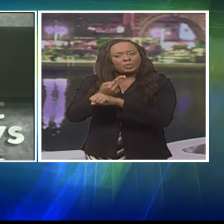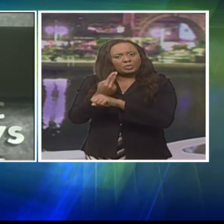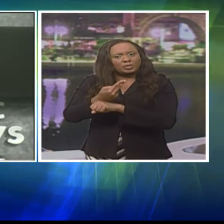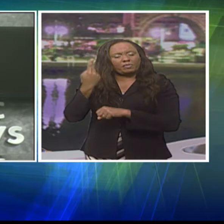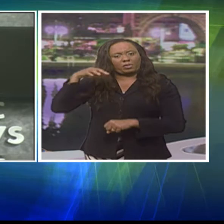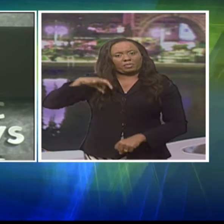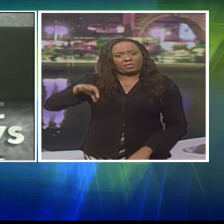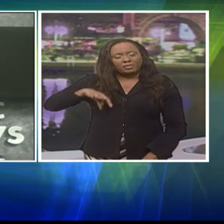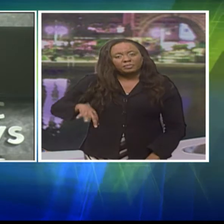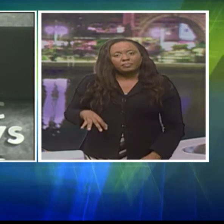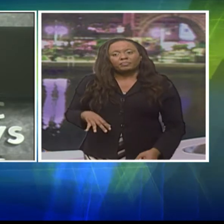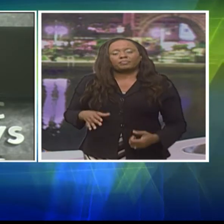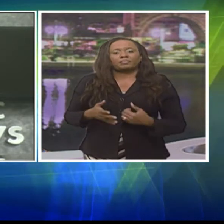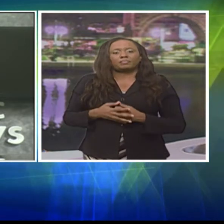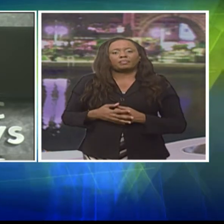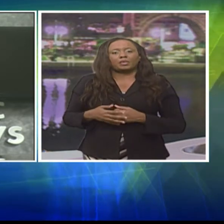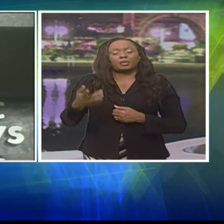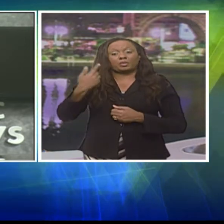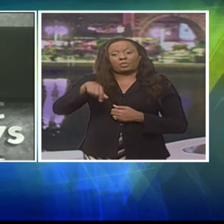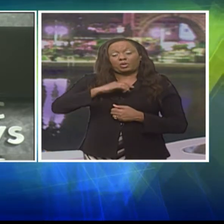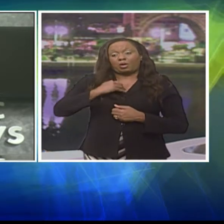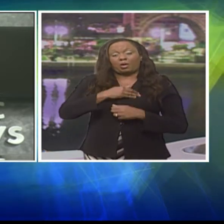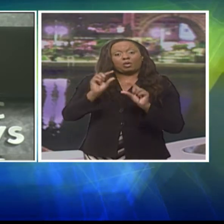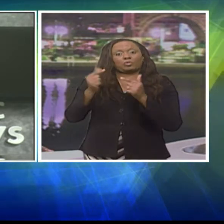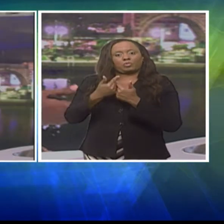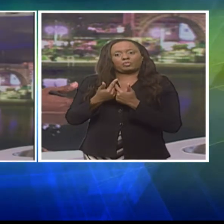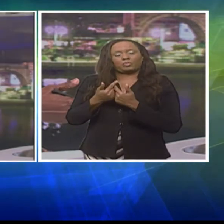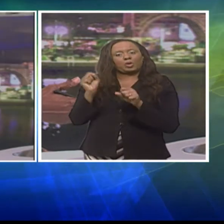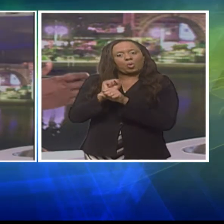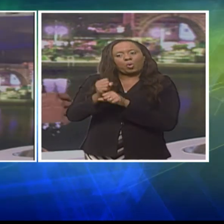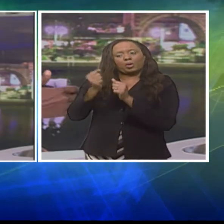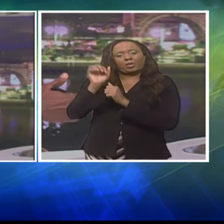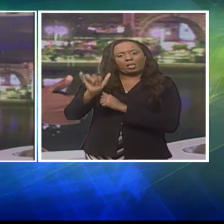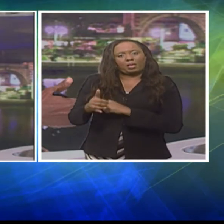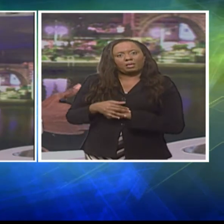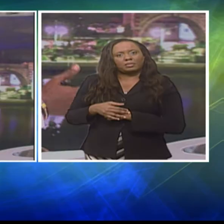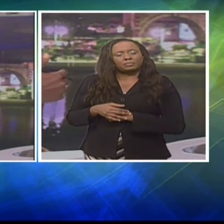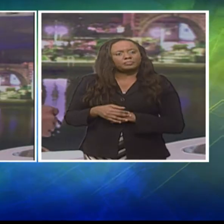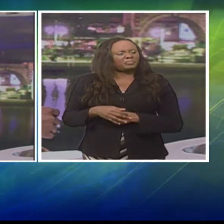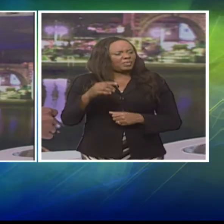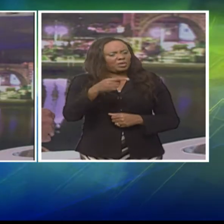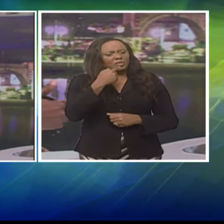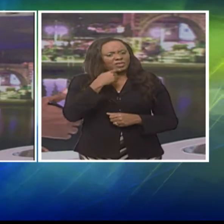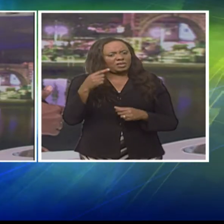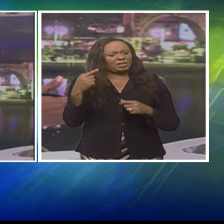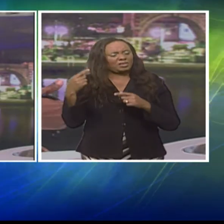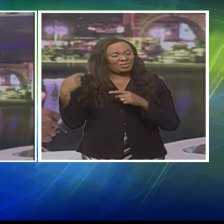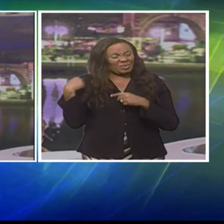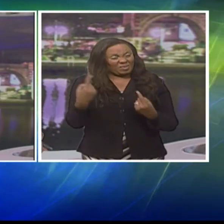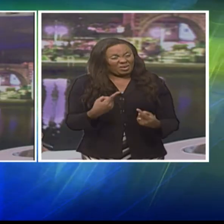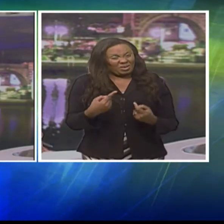energy initiatives across our group, so you know, we're working on that as well. And how has that worked for you so far? Are you seeing the savings